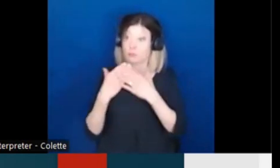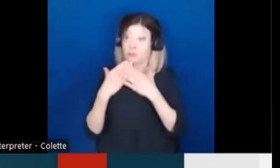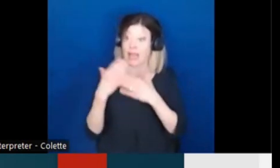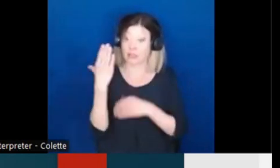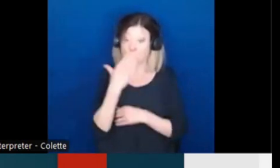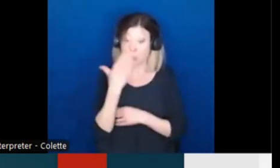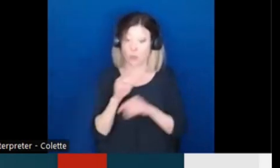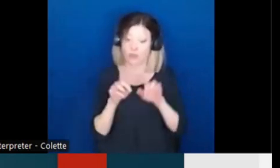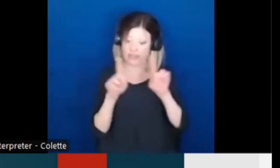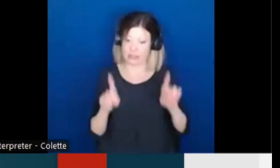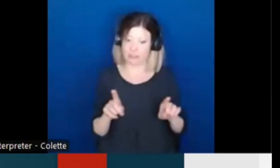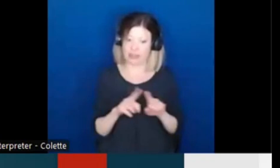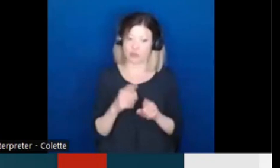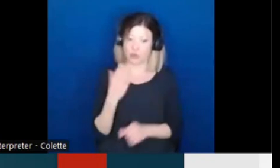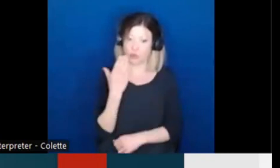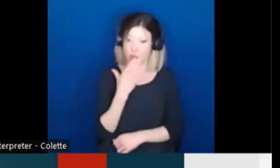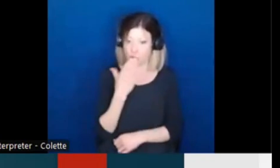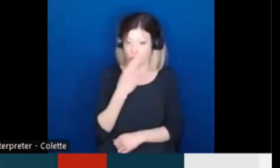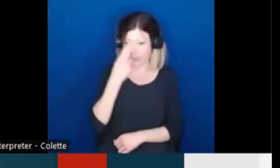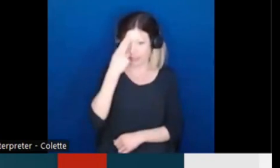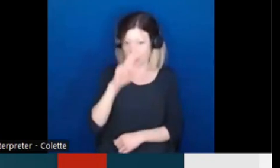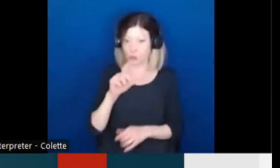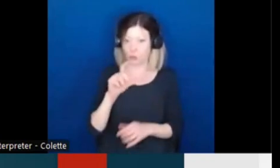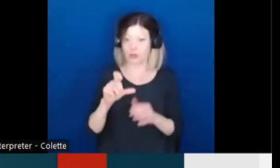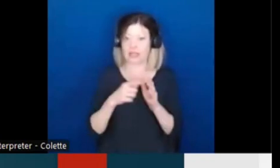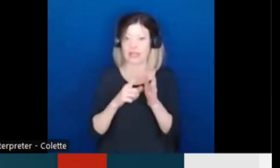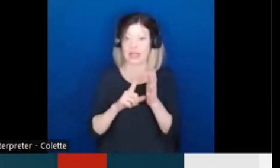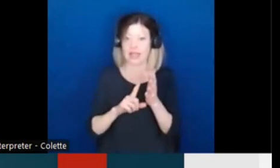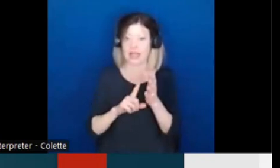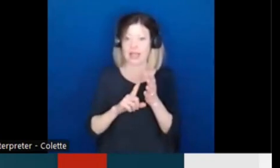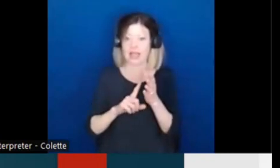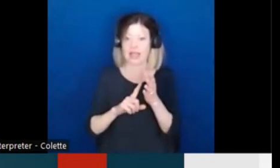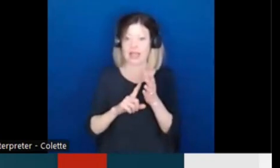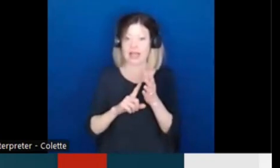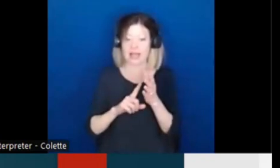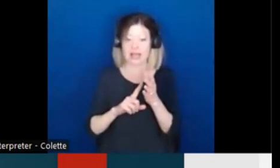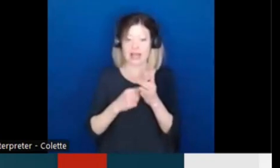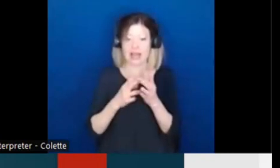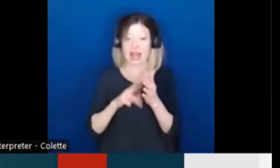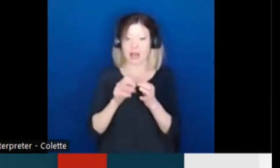It was called the Cowanbridge School for the Daughters of Impoverished Clergymen.